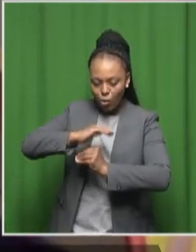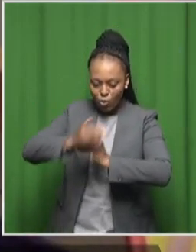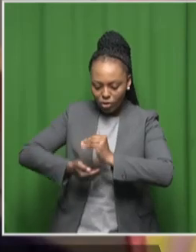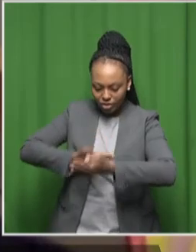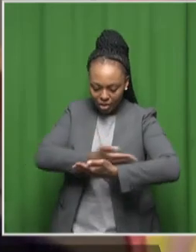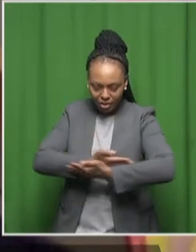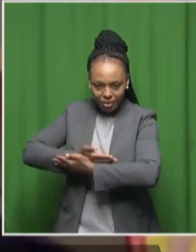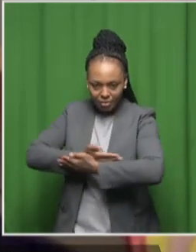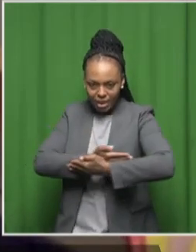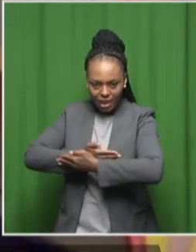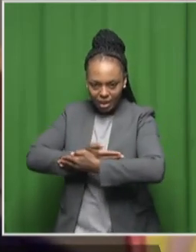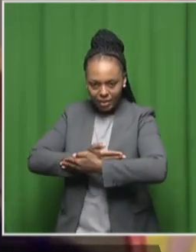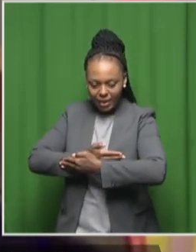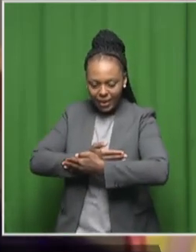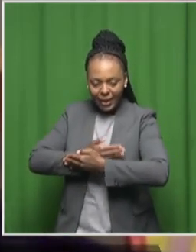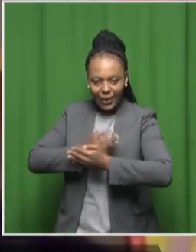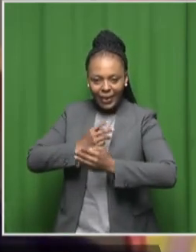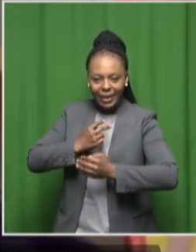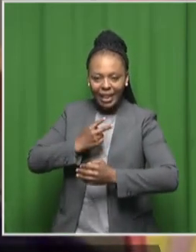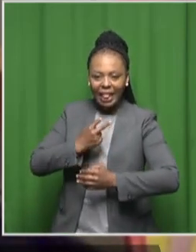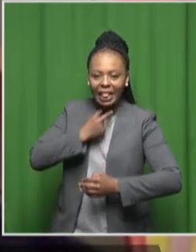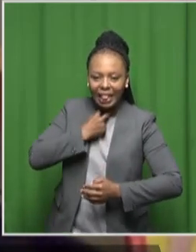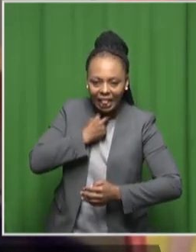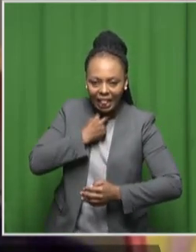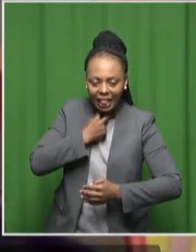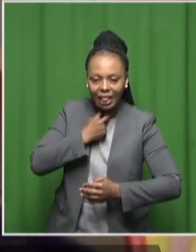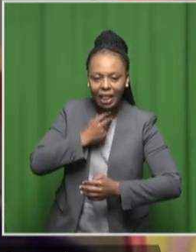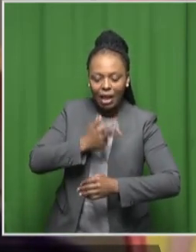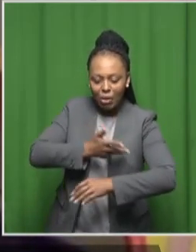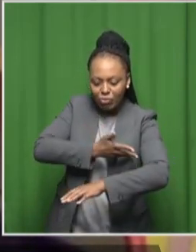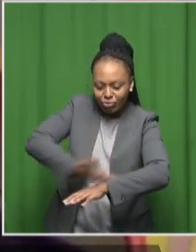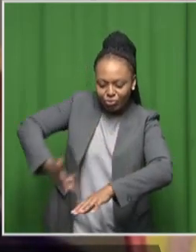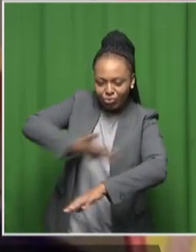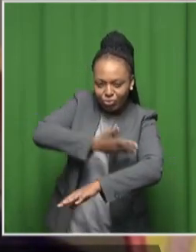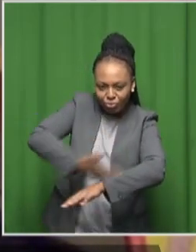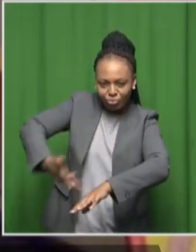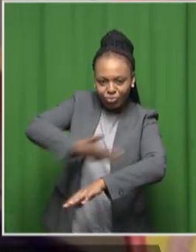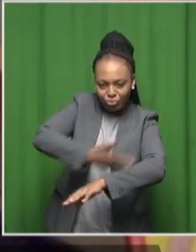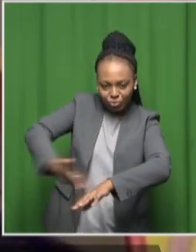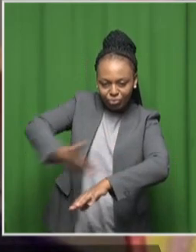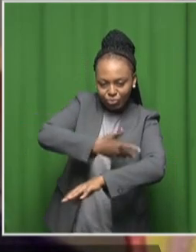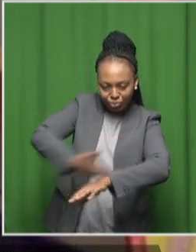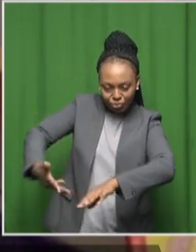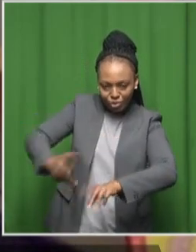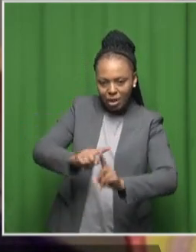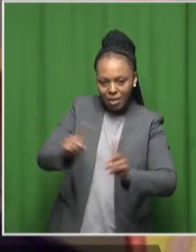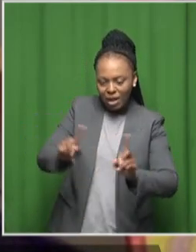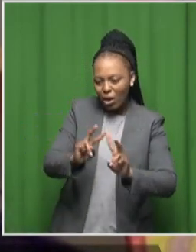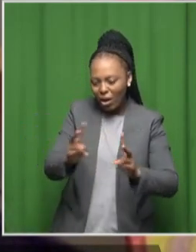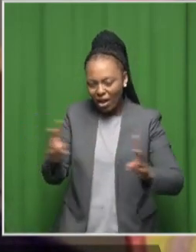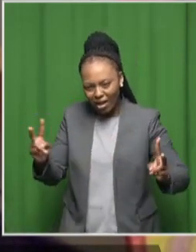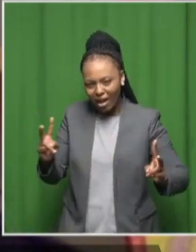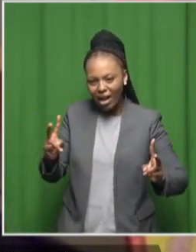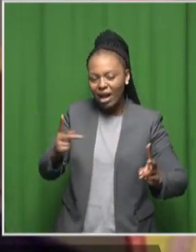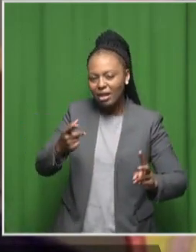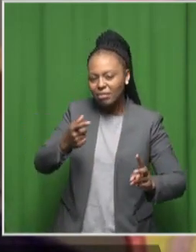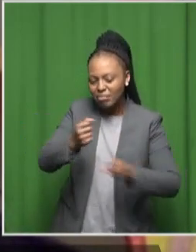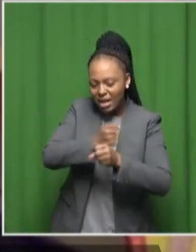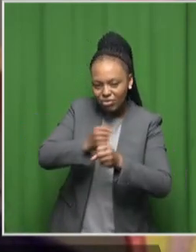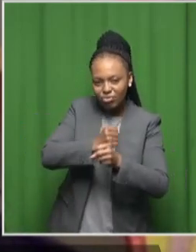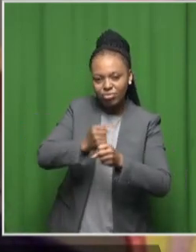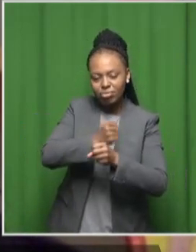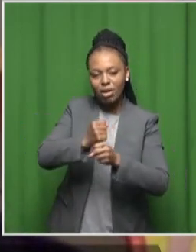time of bleeding. And, there's lots of different treatments that are applied to try and stop the